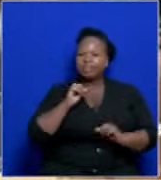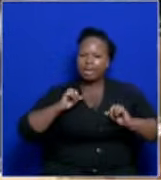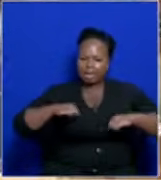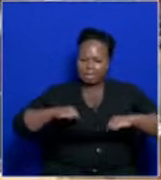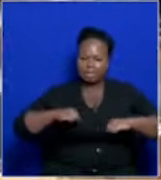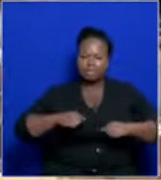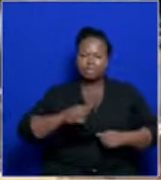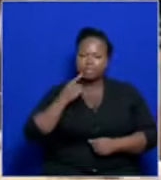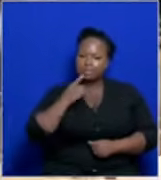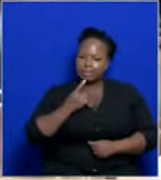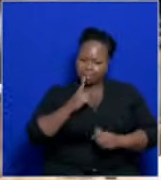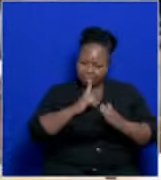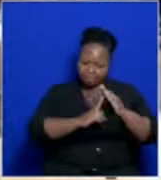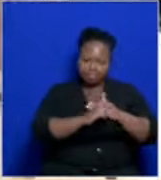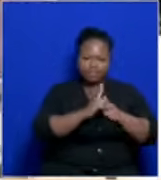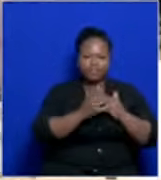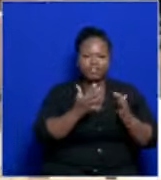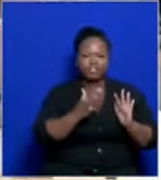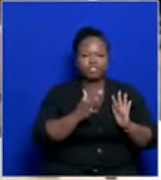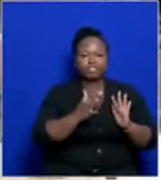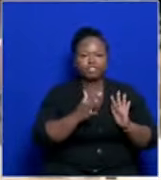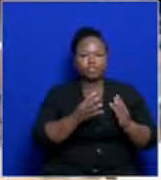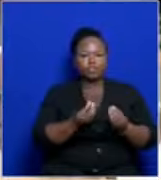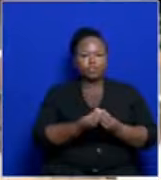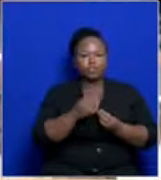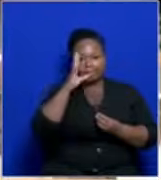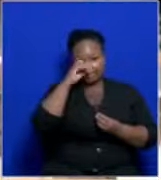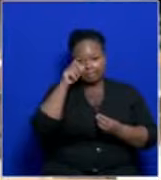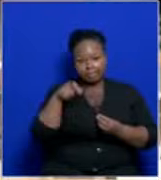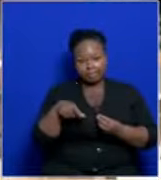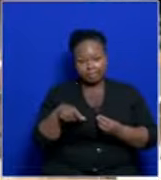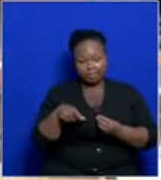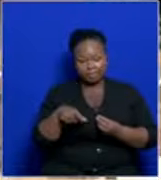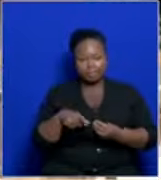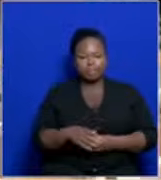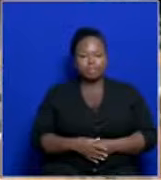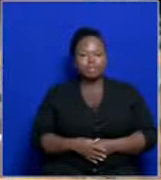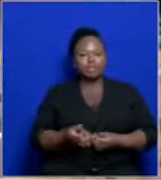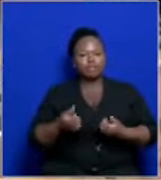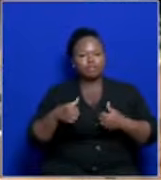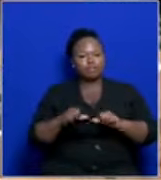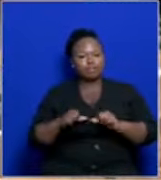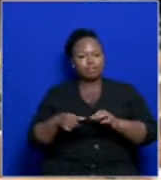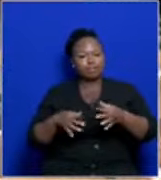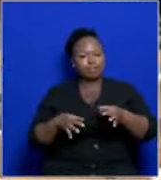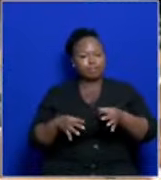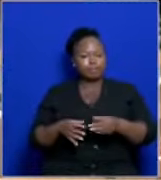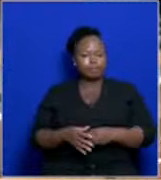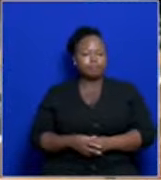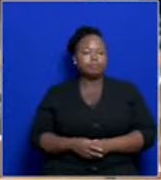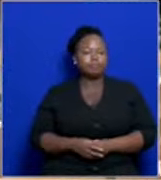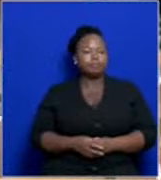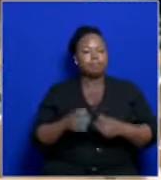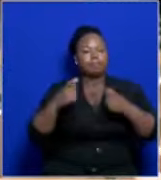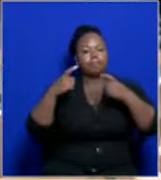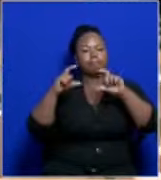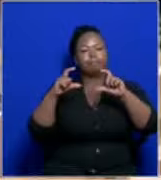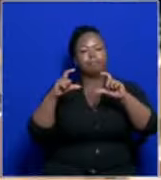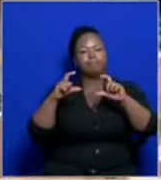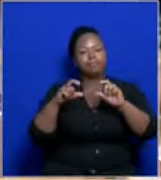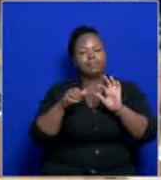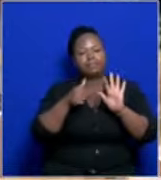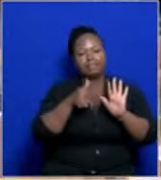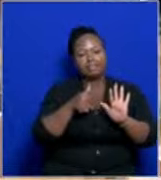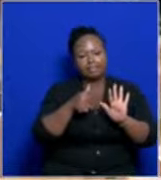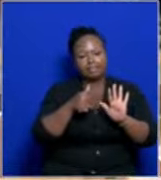complex with the suspect. And when you go to the next page, at paragraph 6, and I'm doing this just not